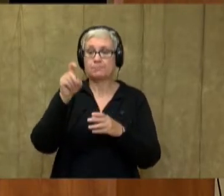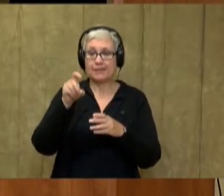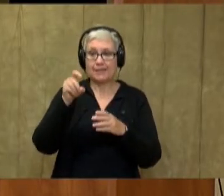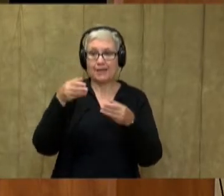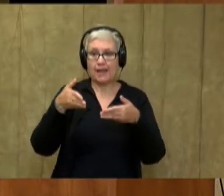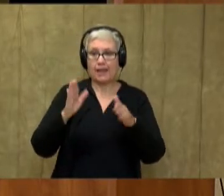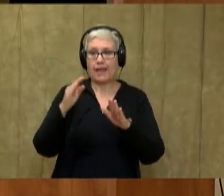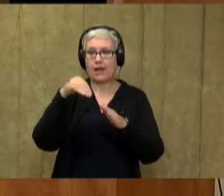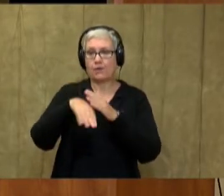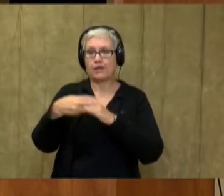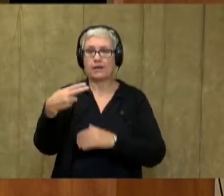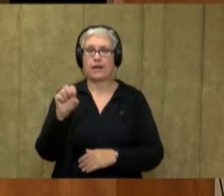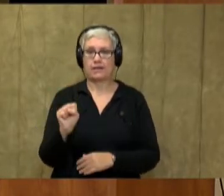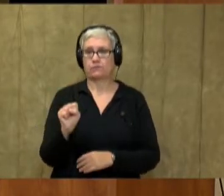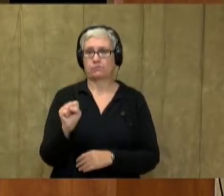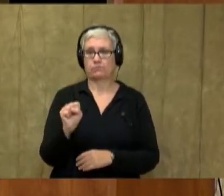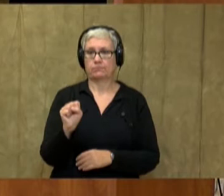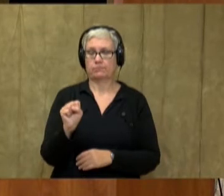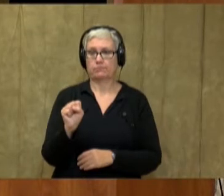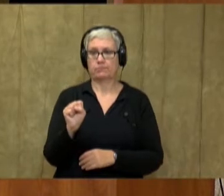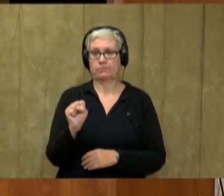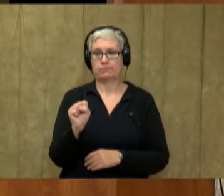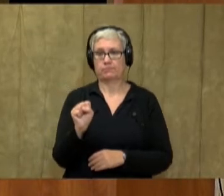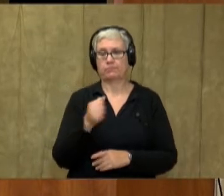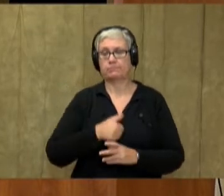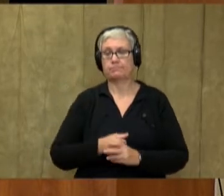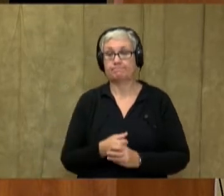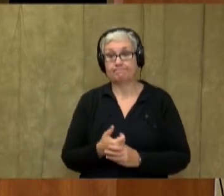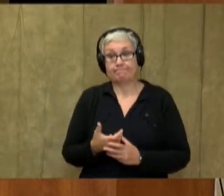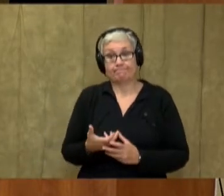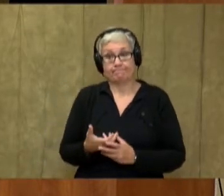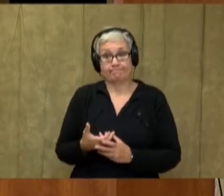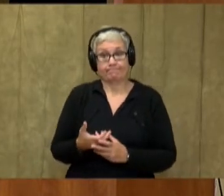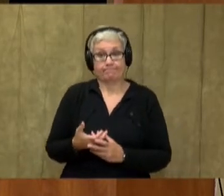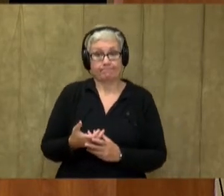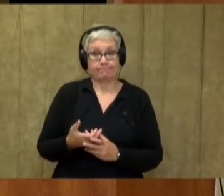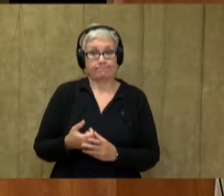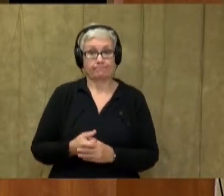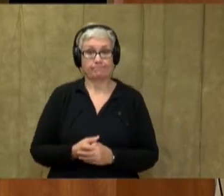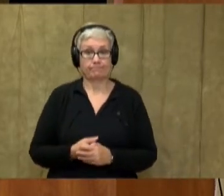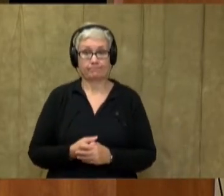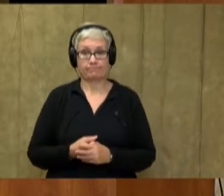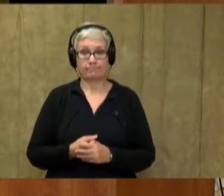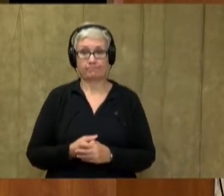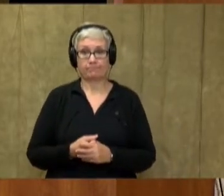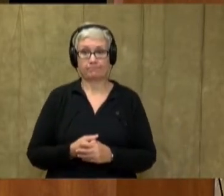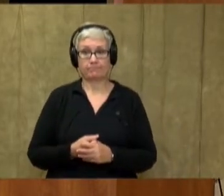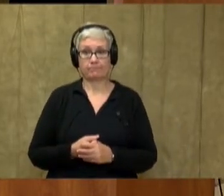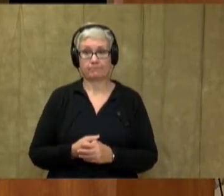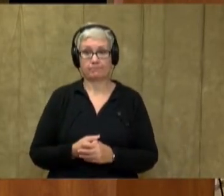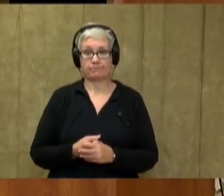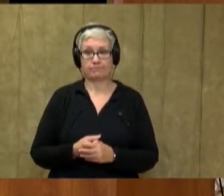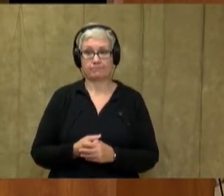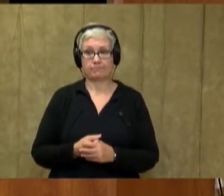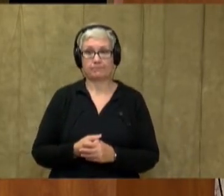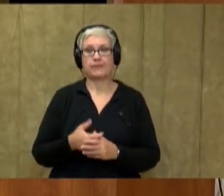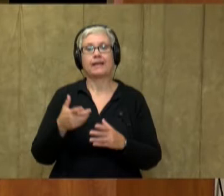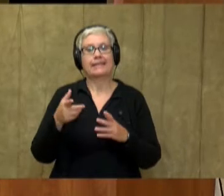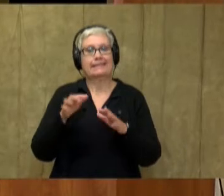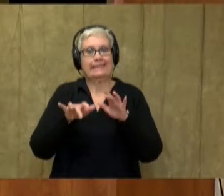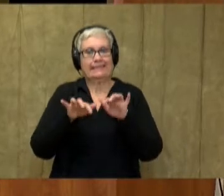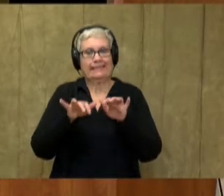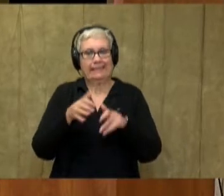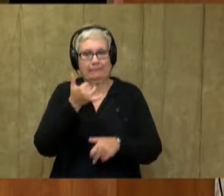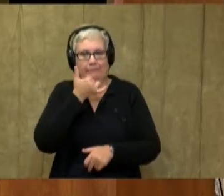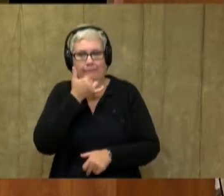Should fast food franchises be allowed in high schools? Now, I'm sorry about that. There is a typo. So that